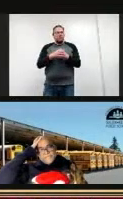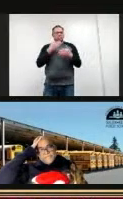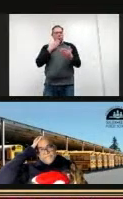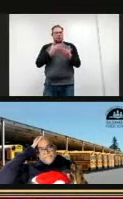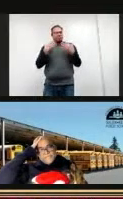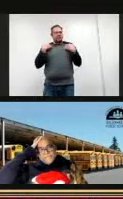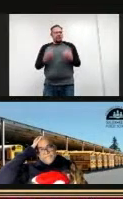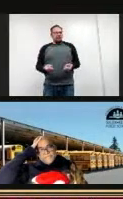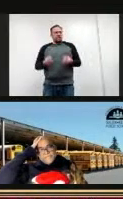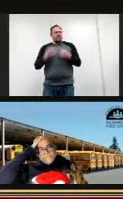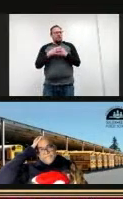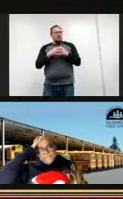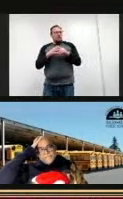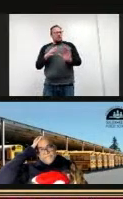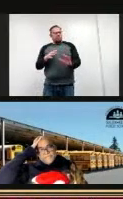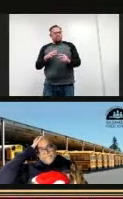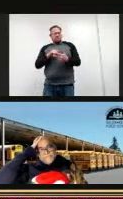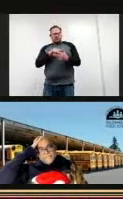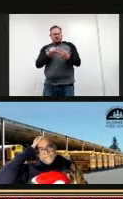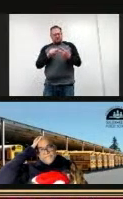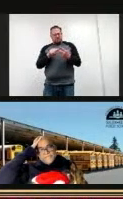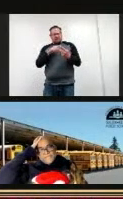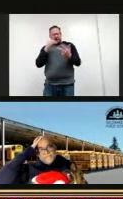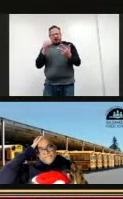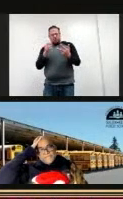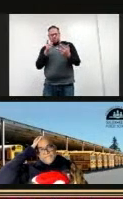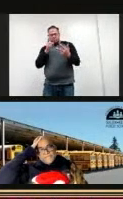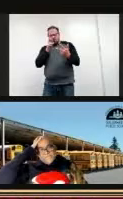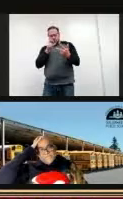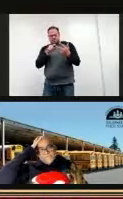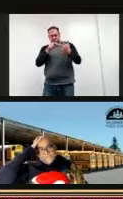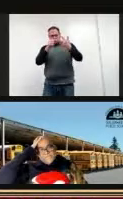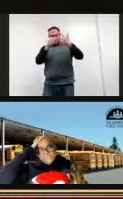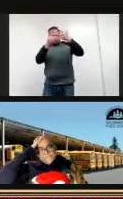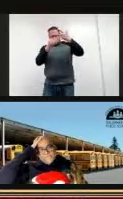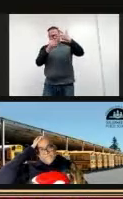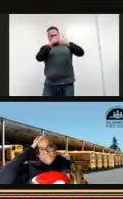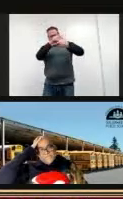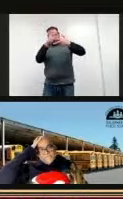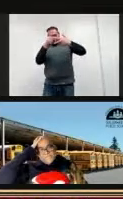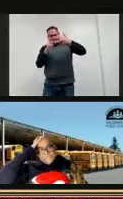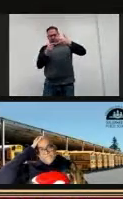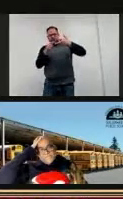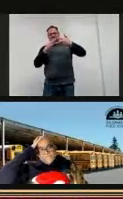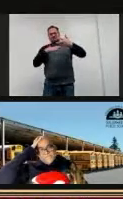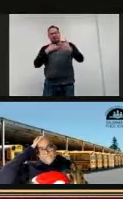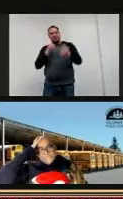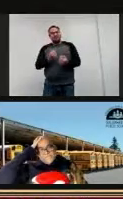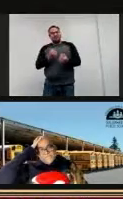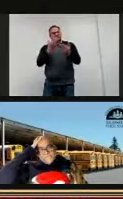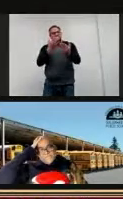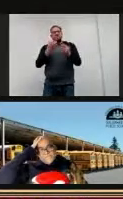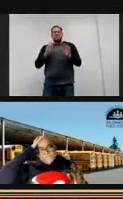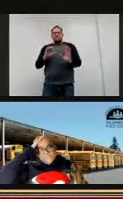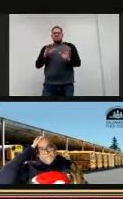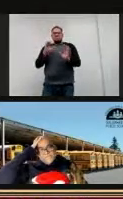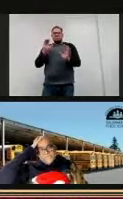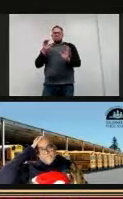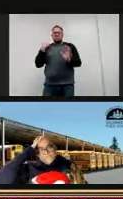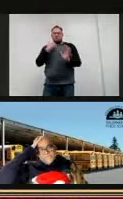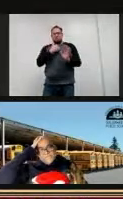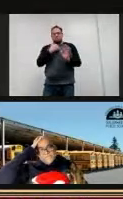that third bullet after the "and who." And so my suggestion would be that we would